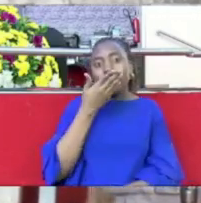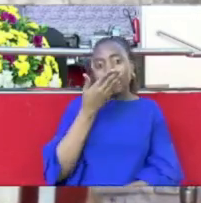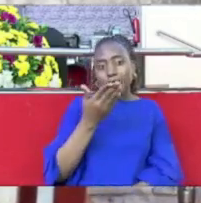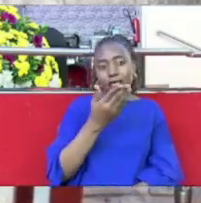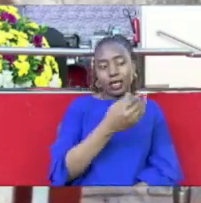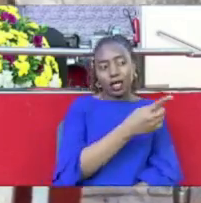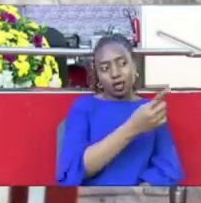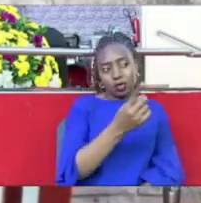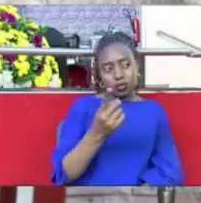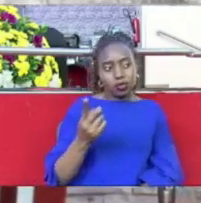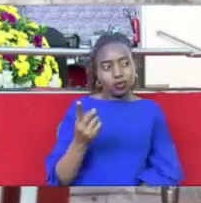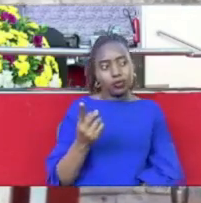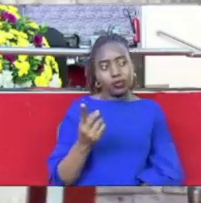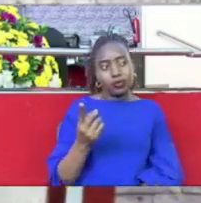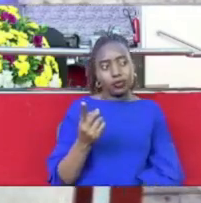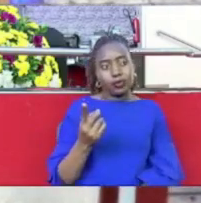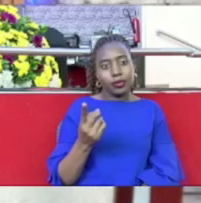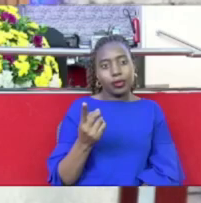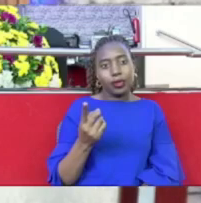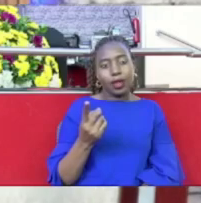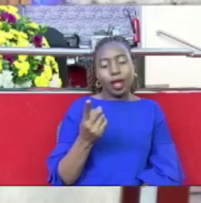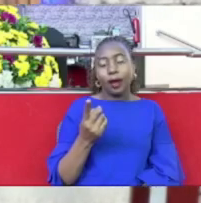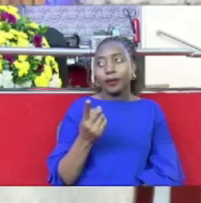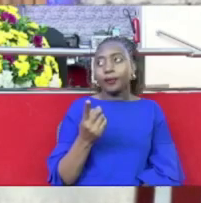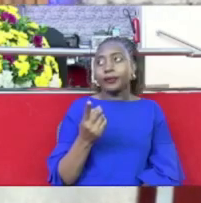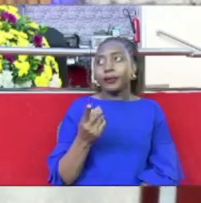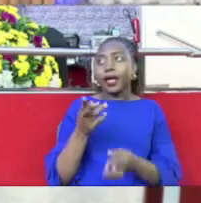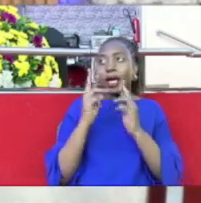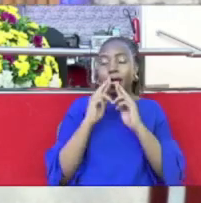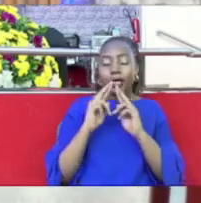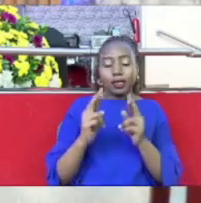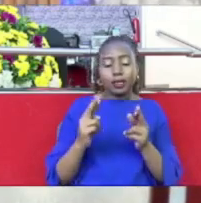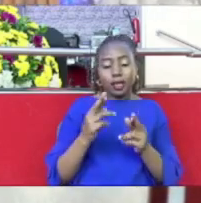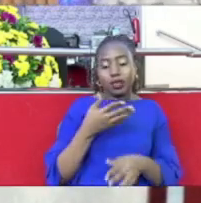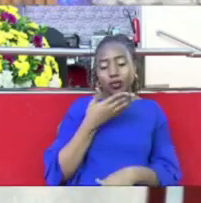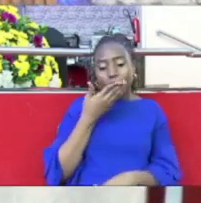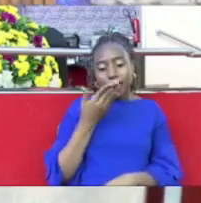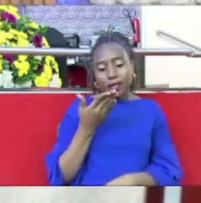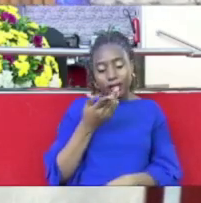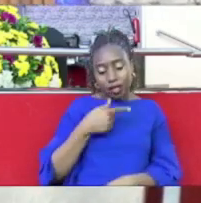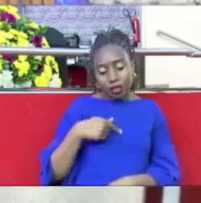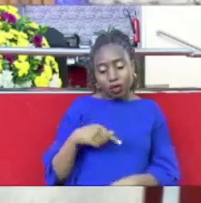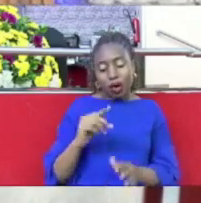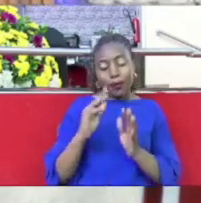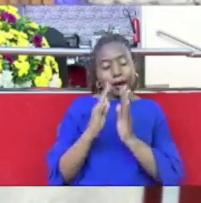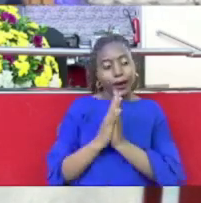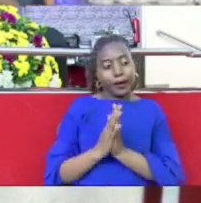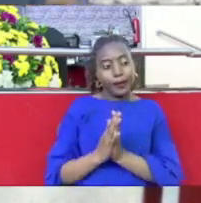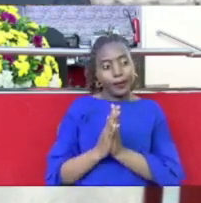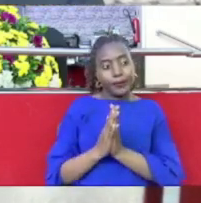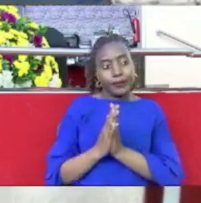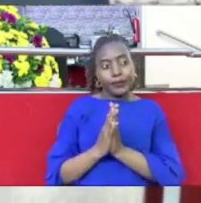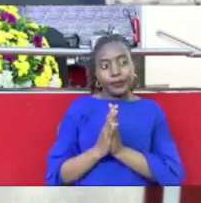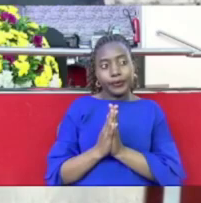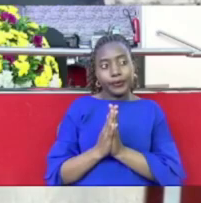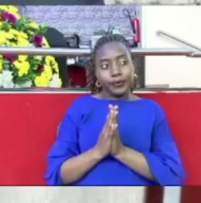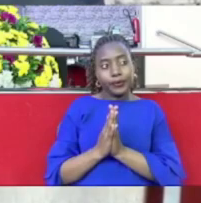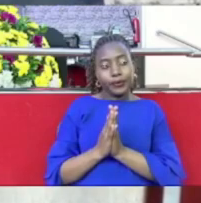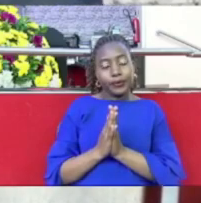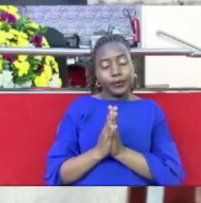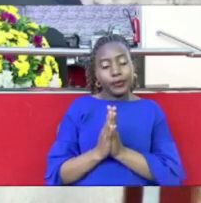awe jawabu kwa mtu mwingine. The results of answers to our prayer, matokeo ya majibu ya maombi yetu, can only